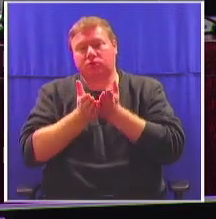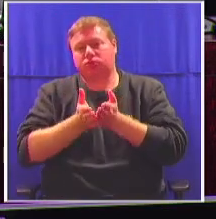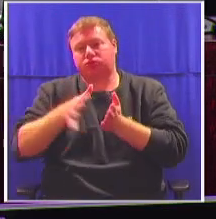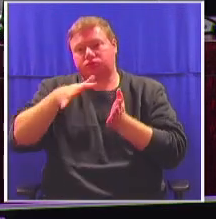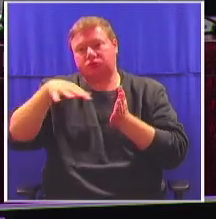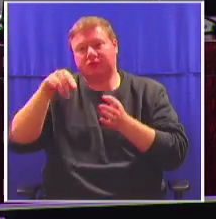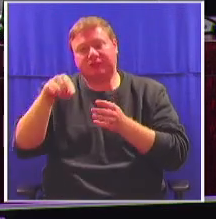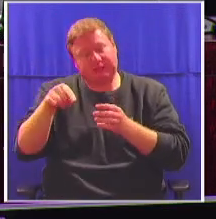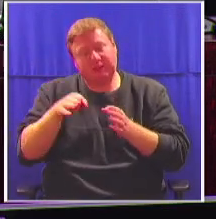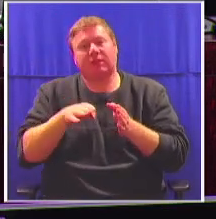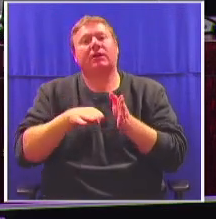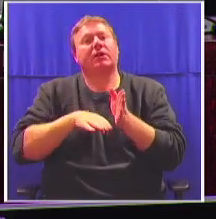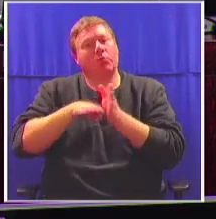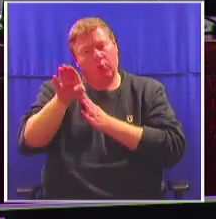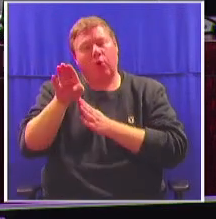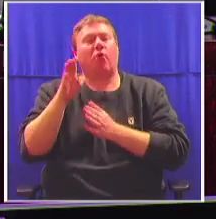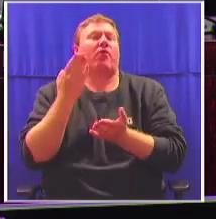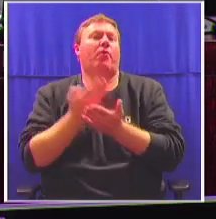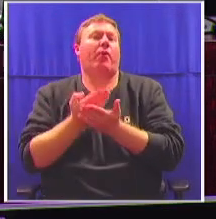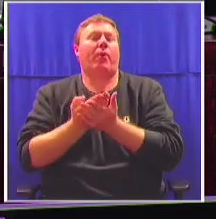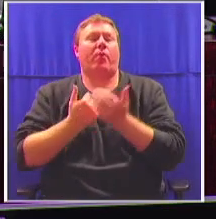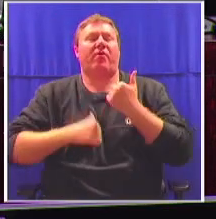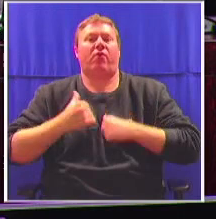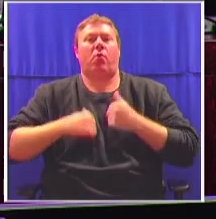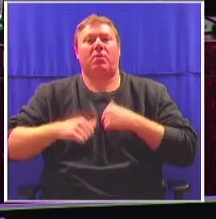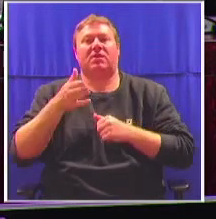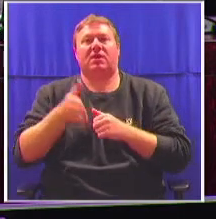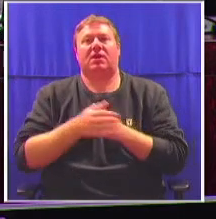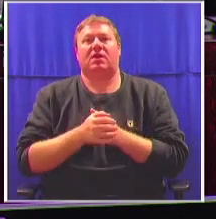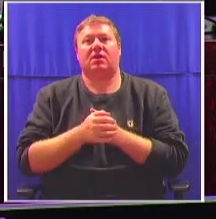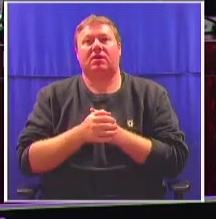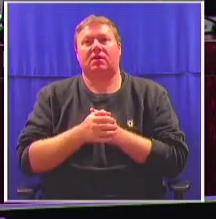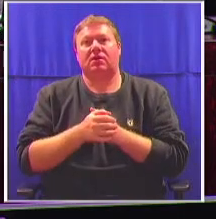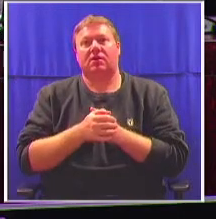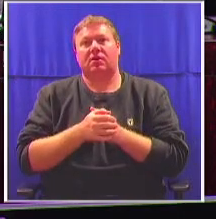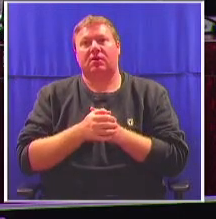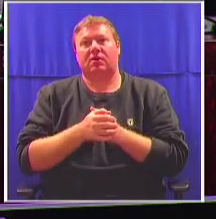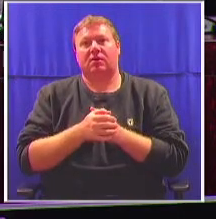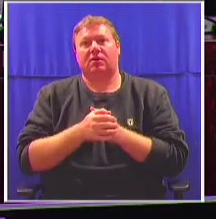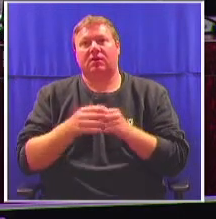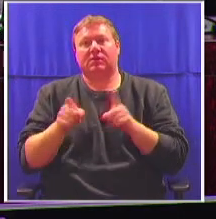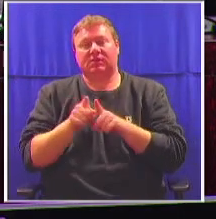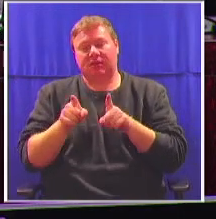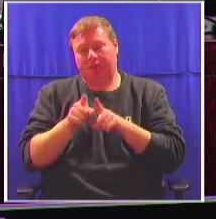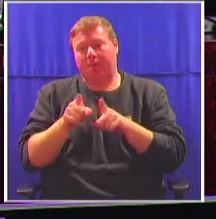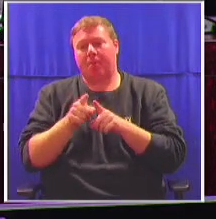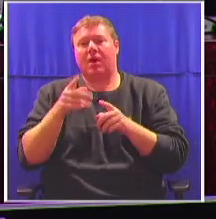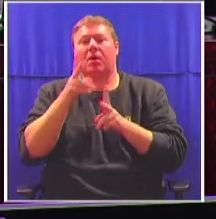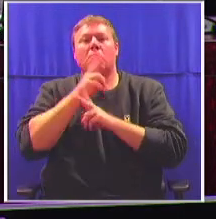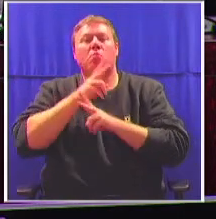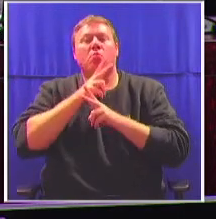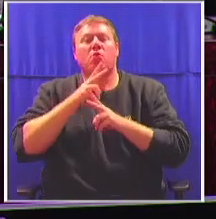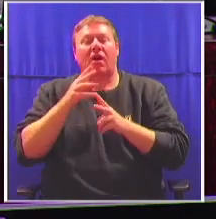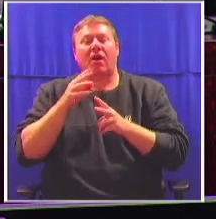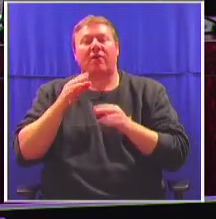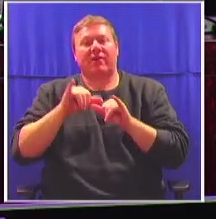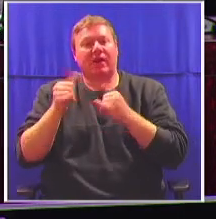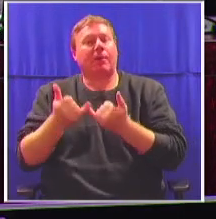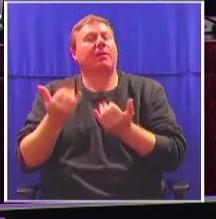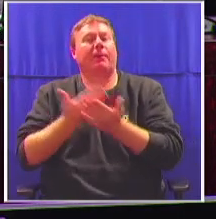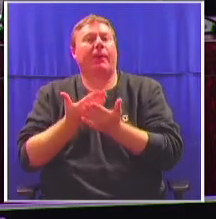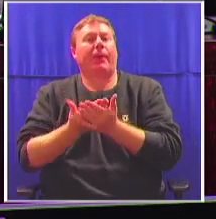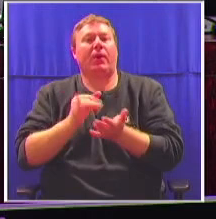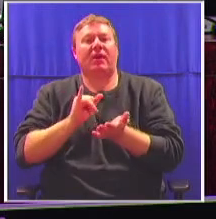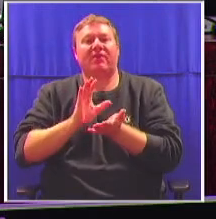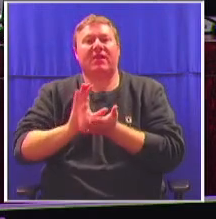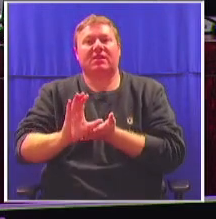our ports and also lead to the crowding in of the private sector to invest. At